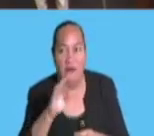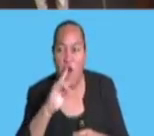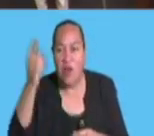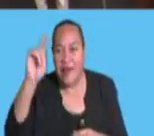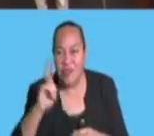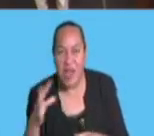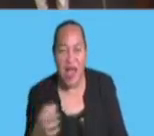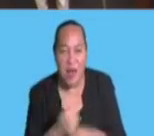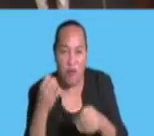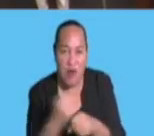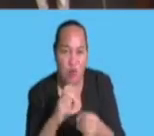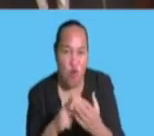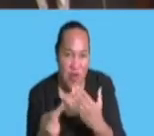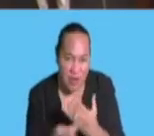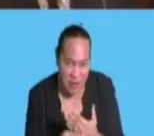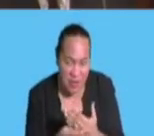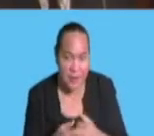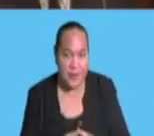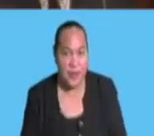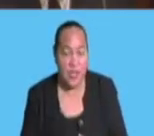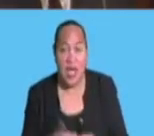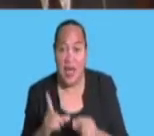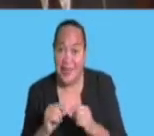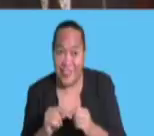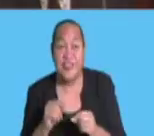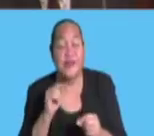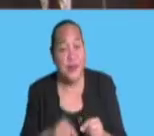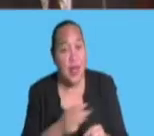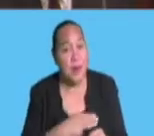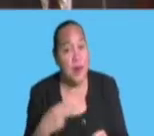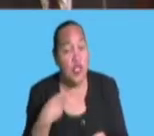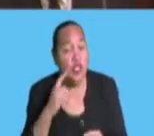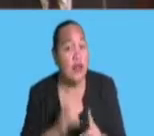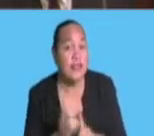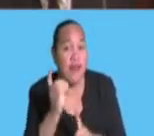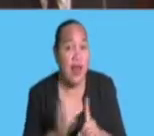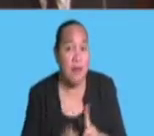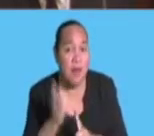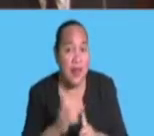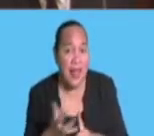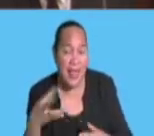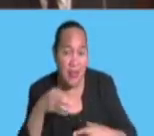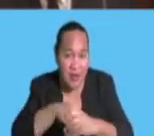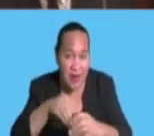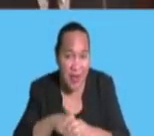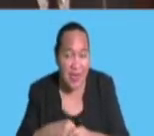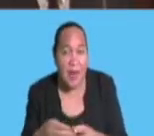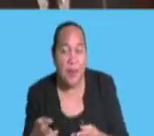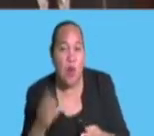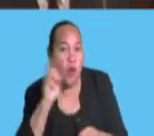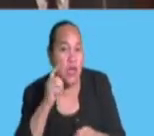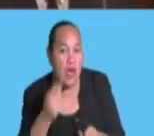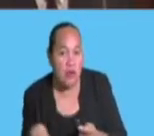electrical upgrading projects. In addition to this, the ministry is developing an integrated water resource management plan as per